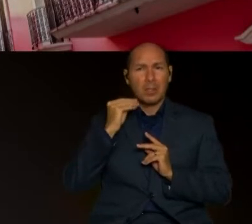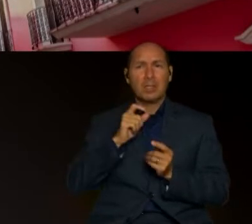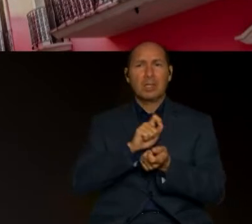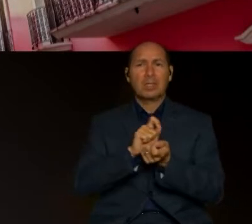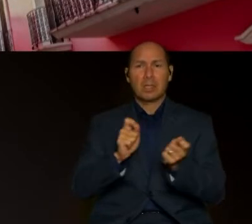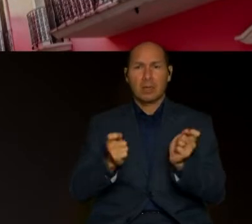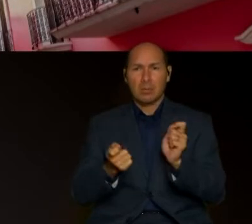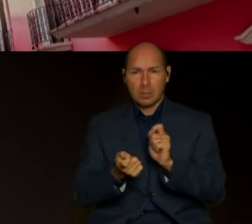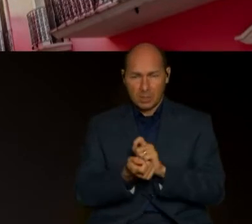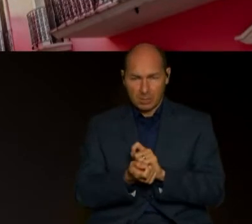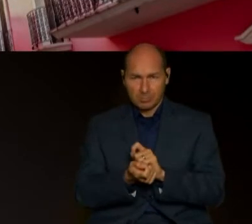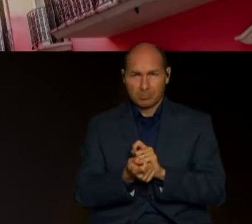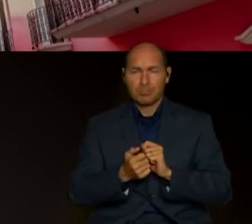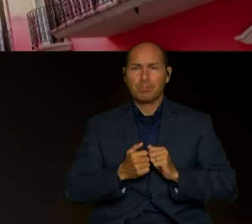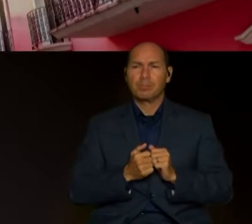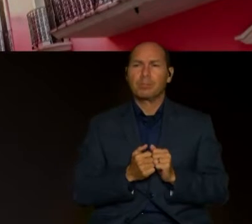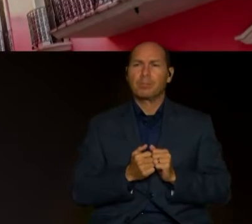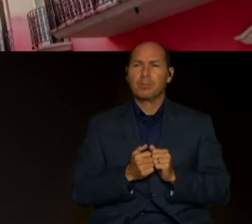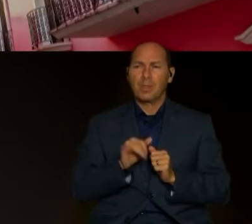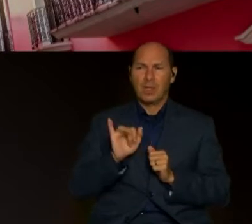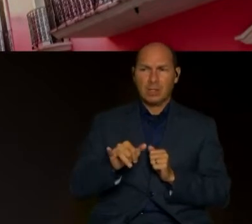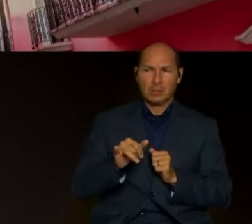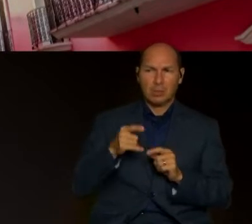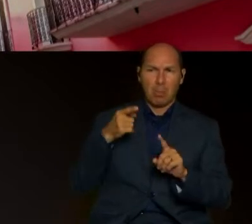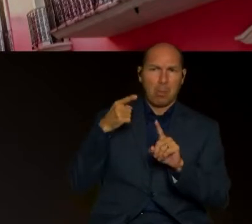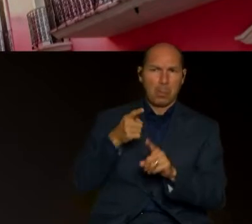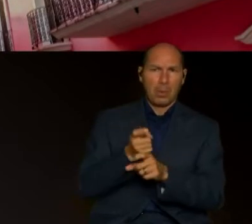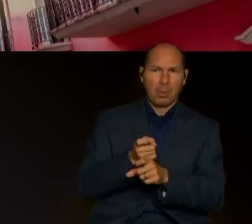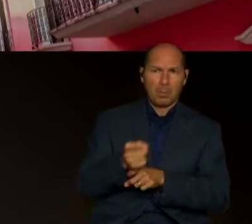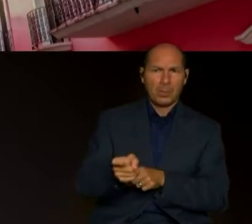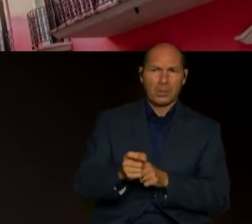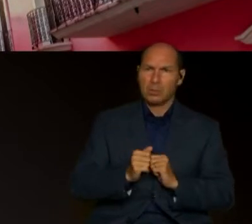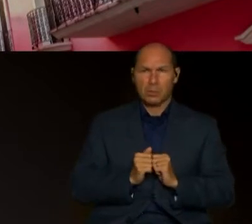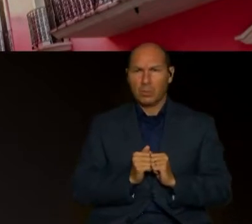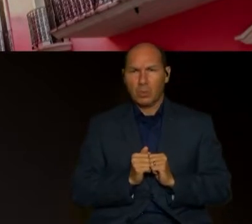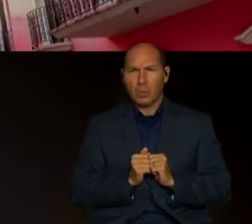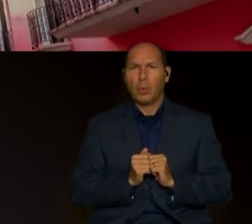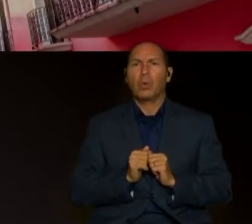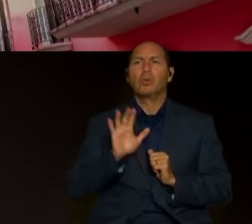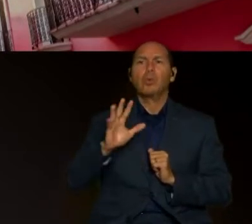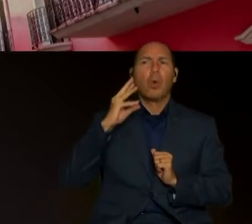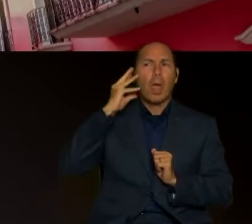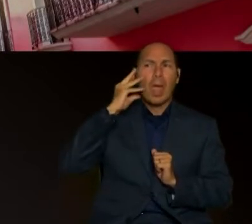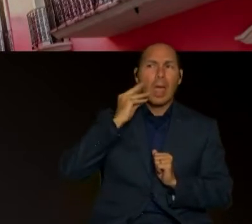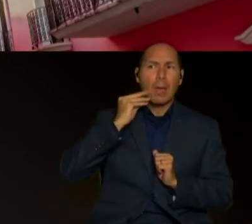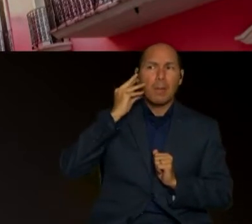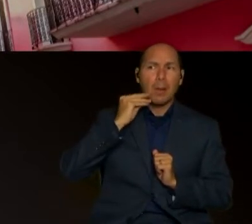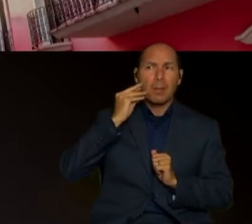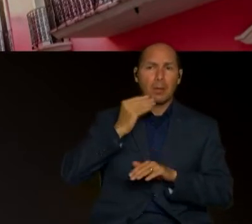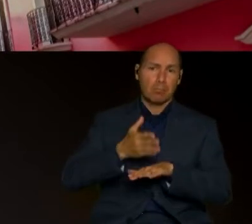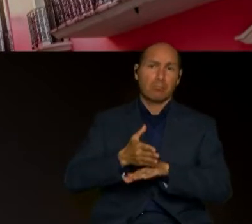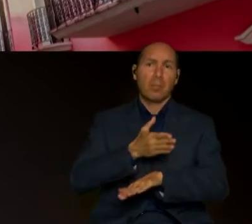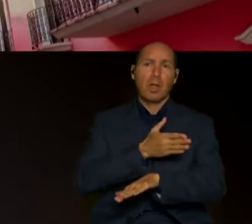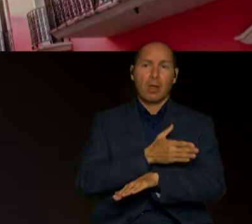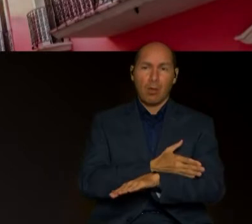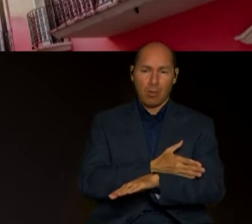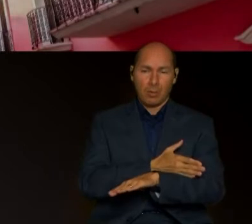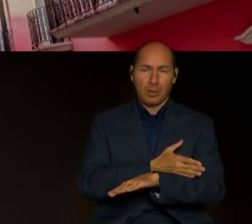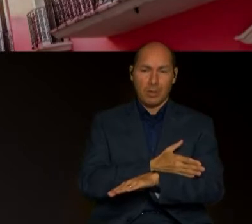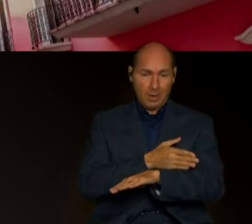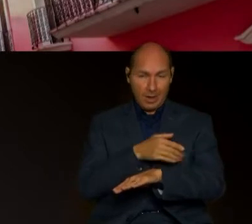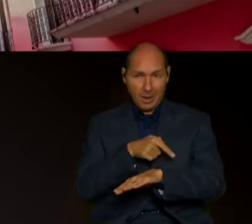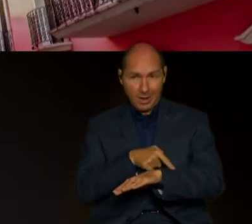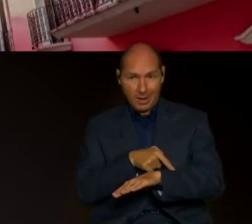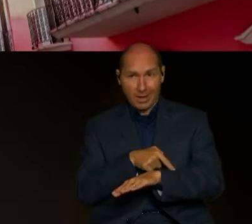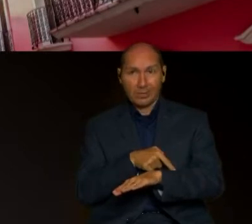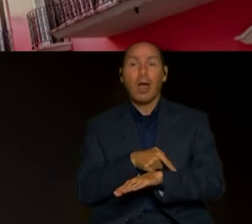reform to affect public servants, but rather to improve their experience.